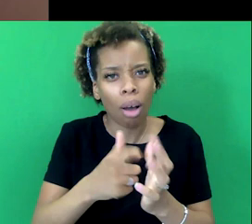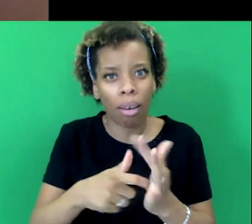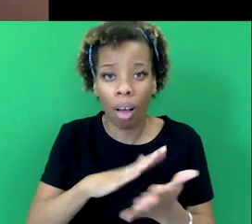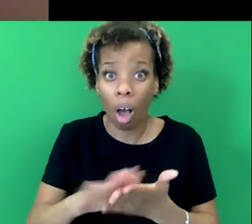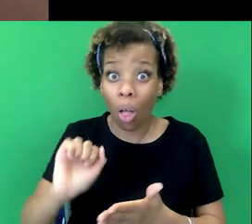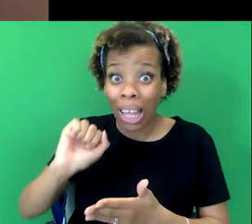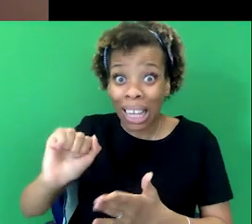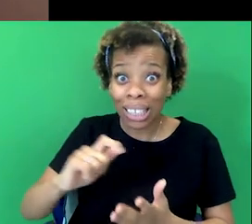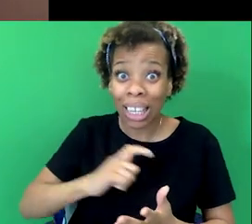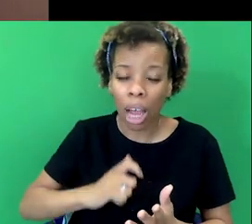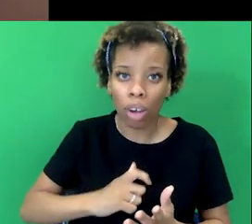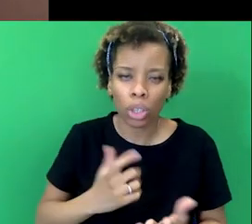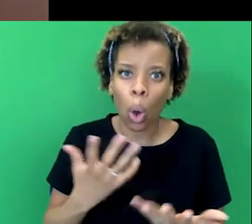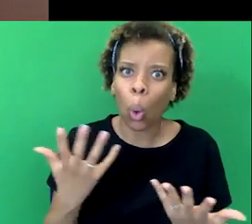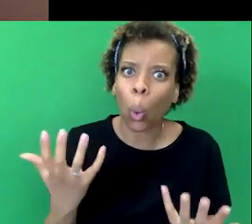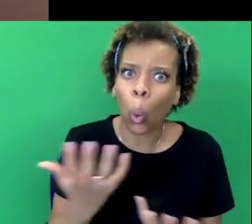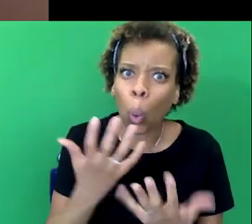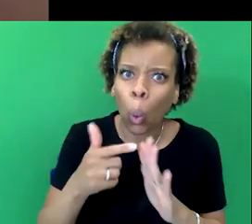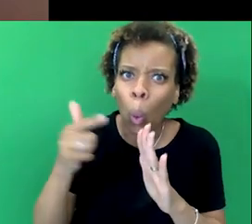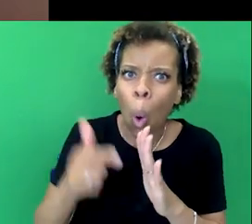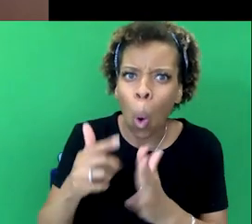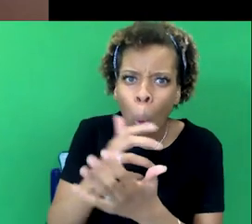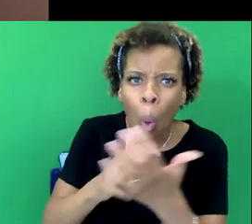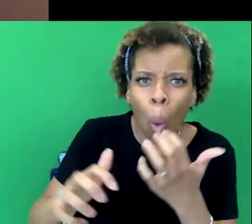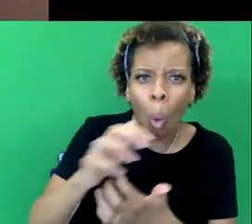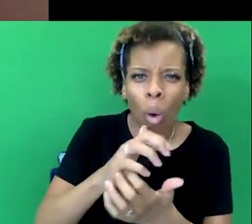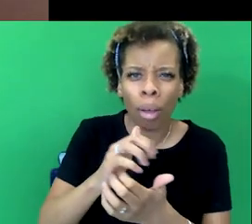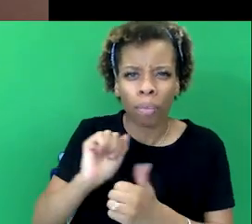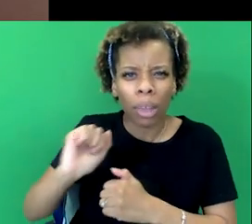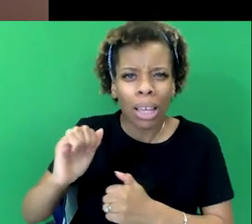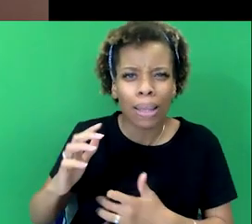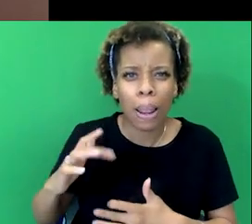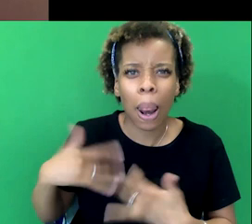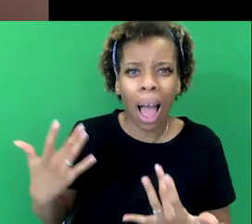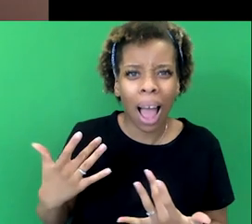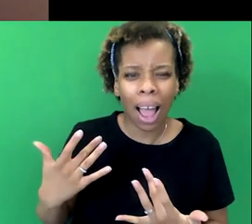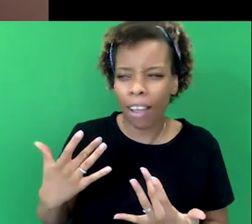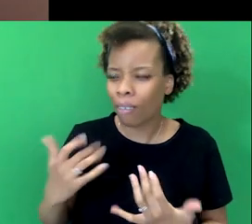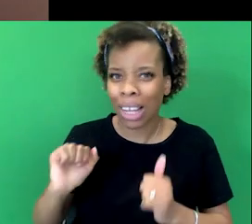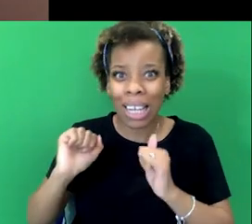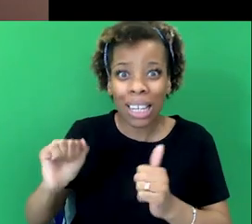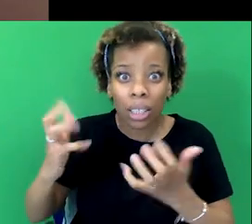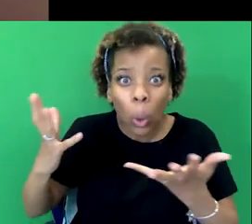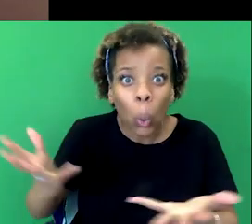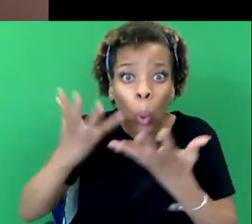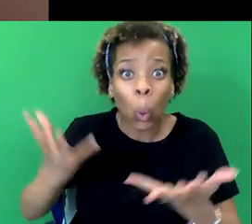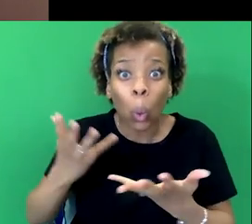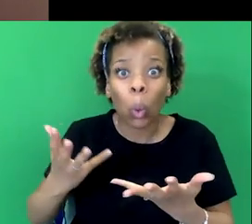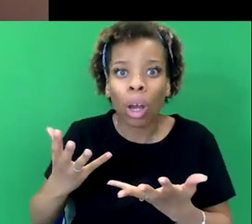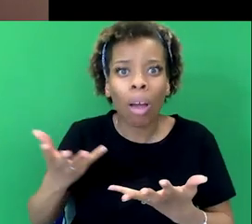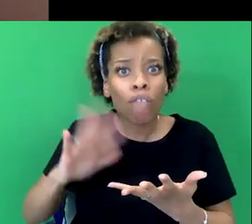the contradictions is where the colour, you know, the liveliness of the life comes from. Otherwise, it would be a very